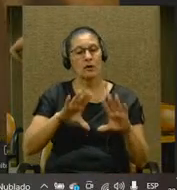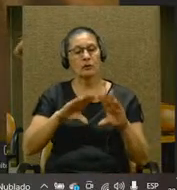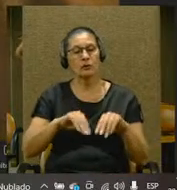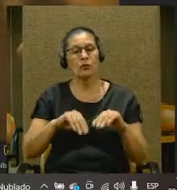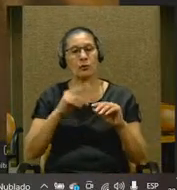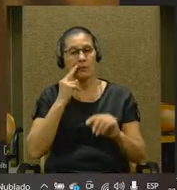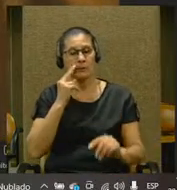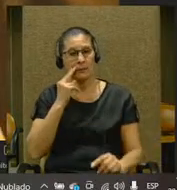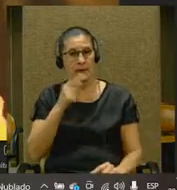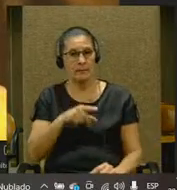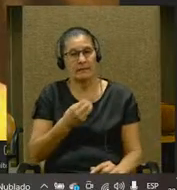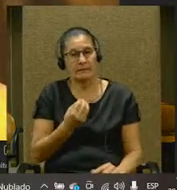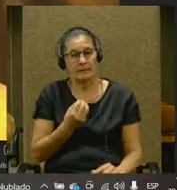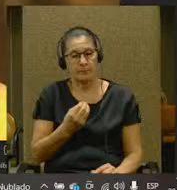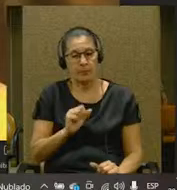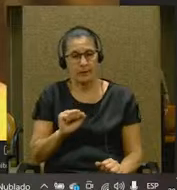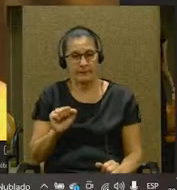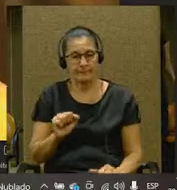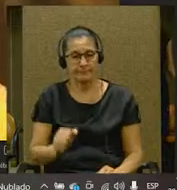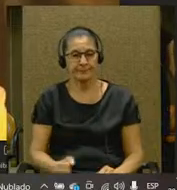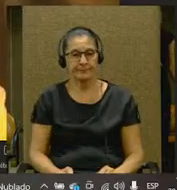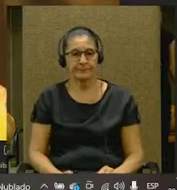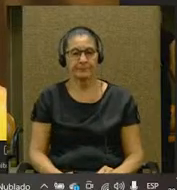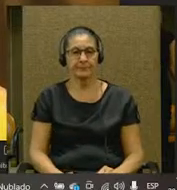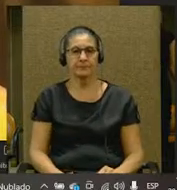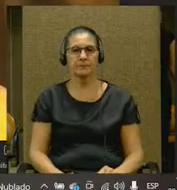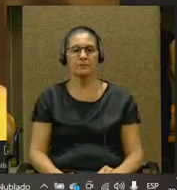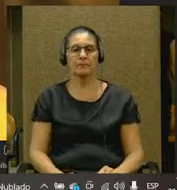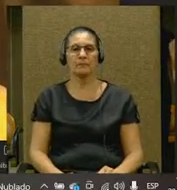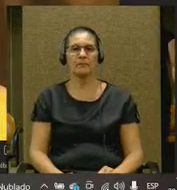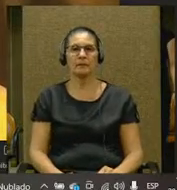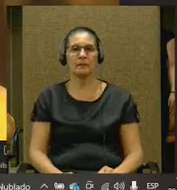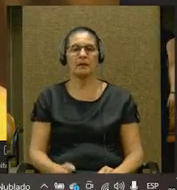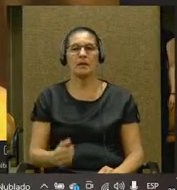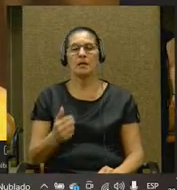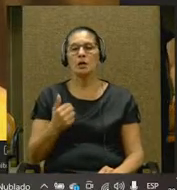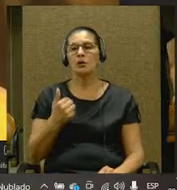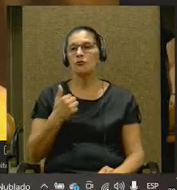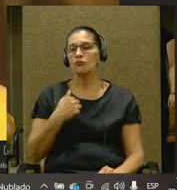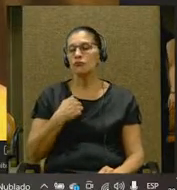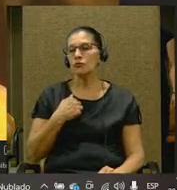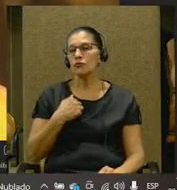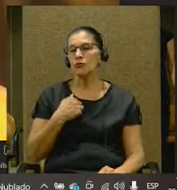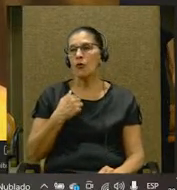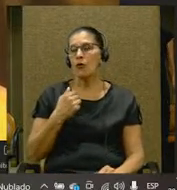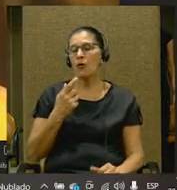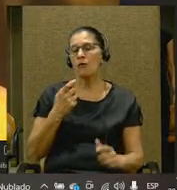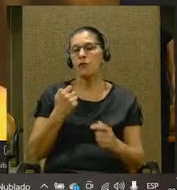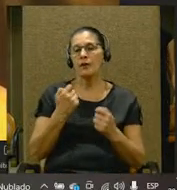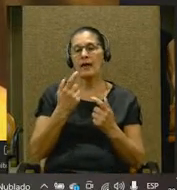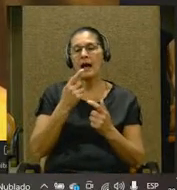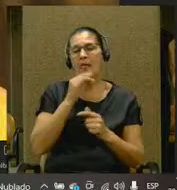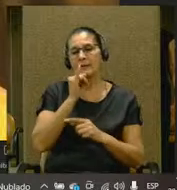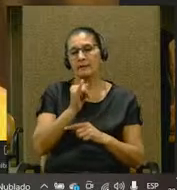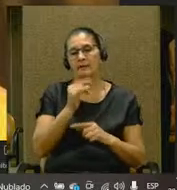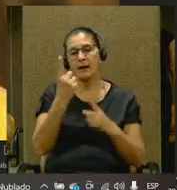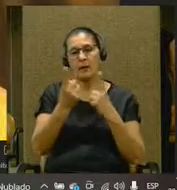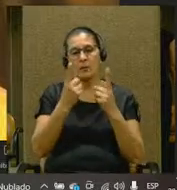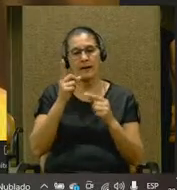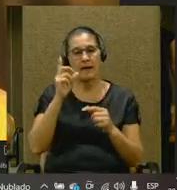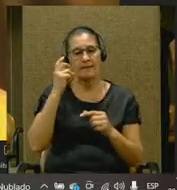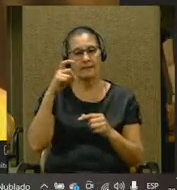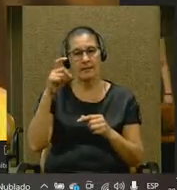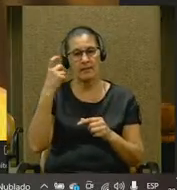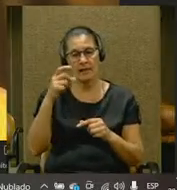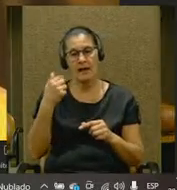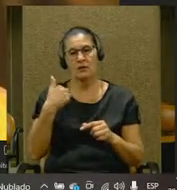occur. I'll just make some reflections because I happen to be in Vienna, Austria now, participating on behalf